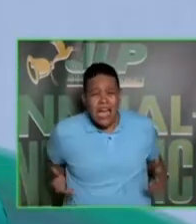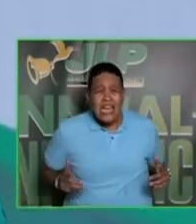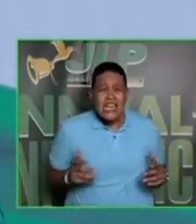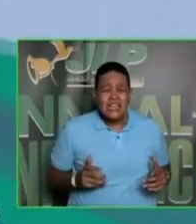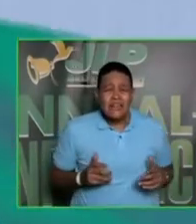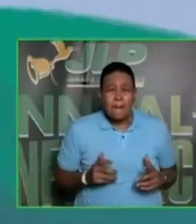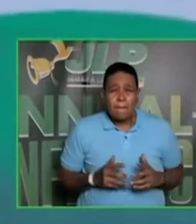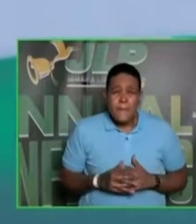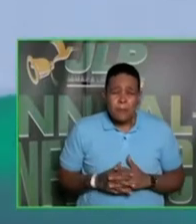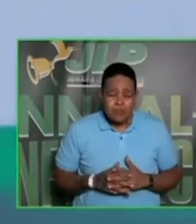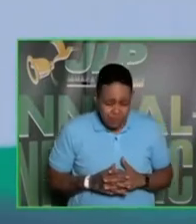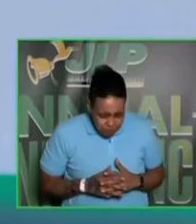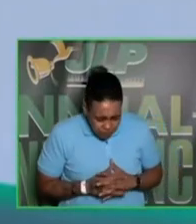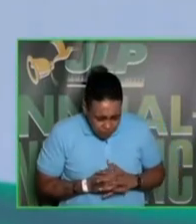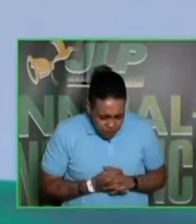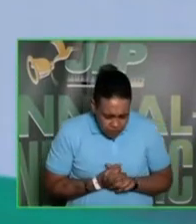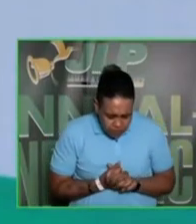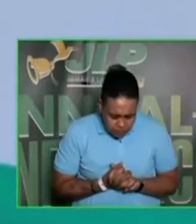to